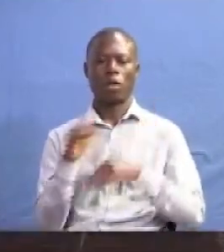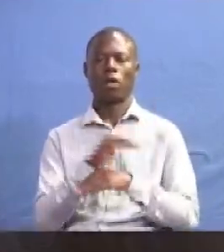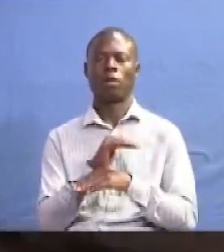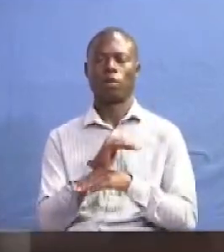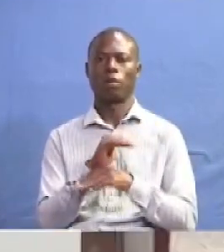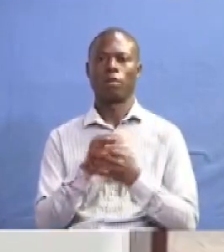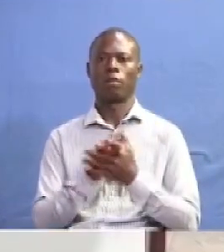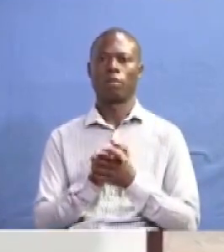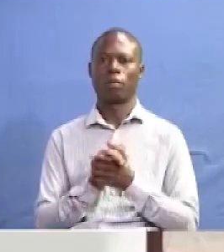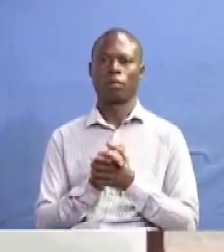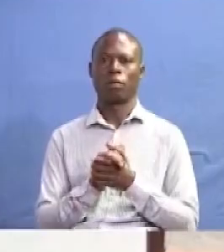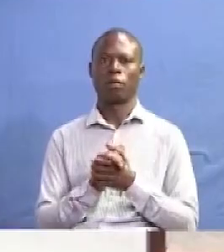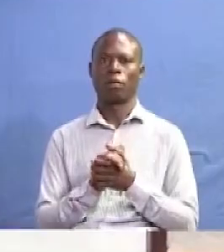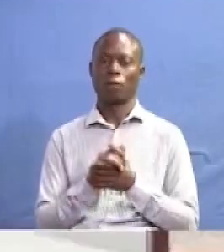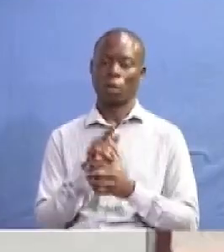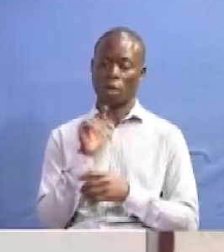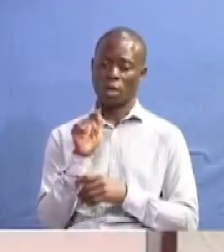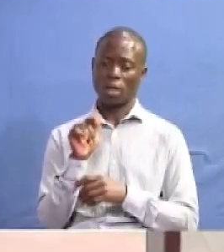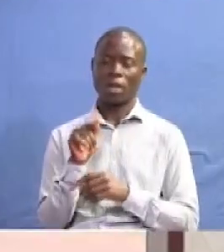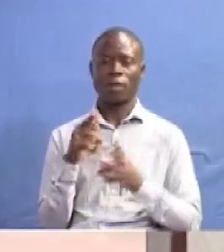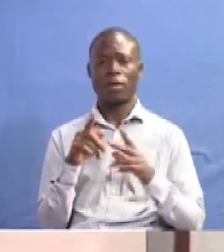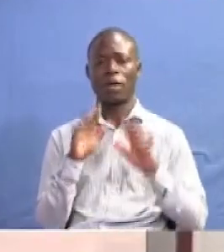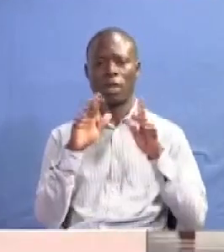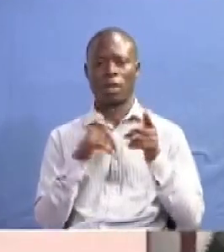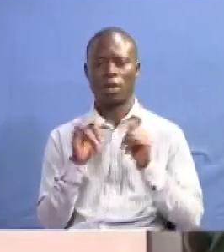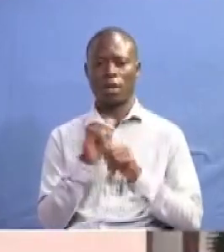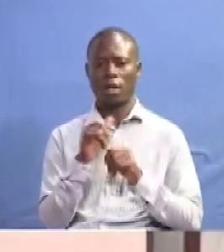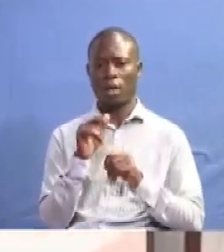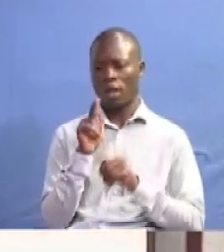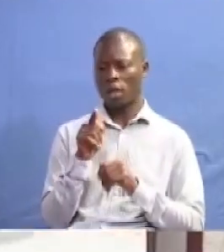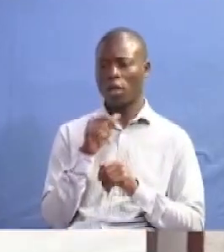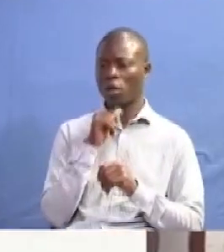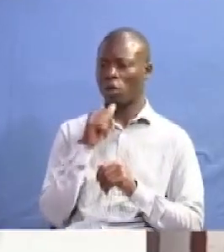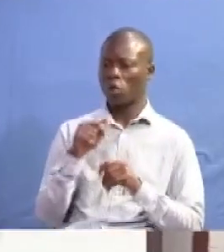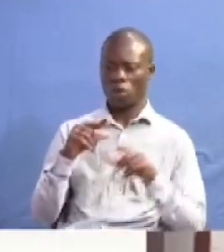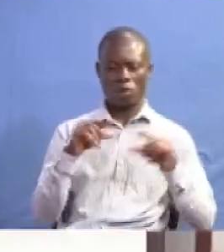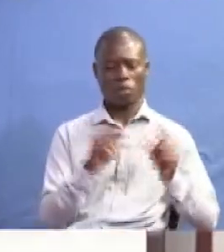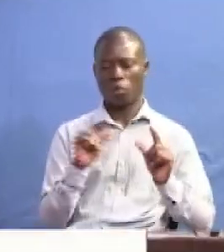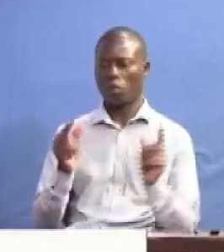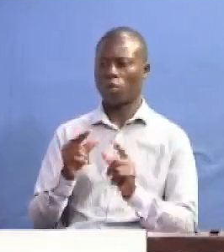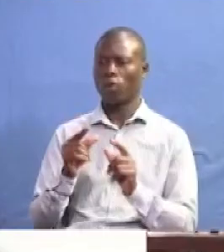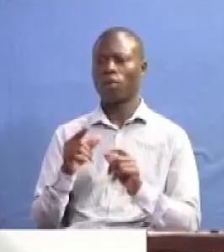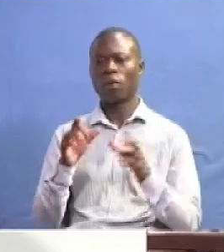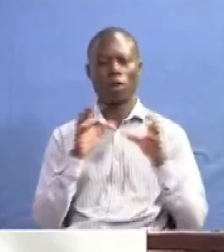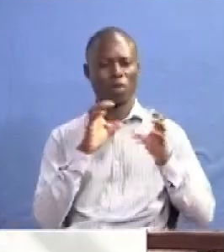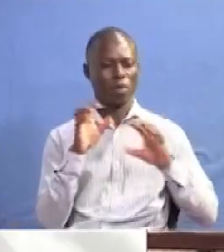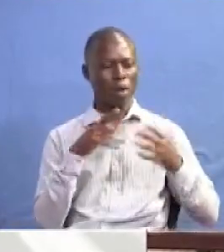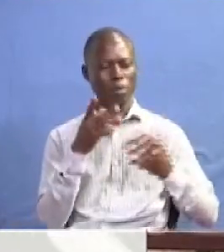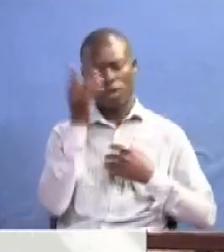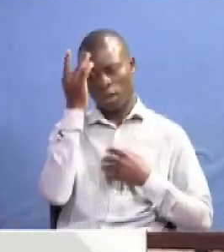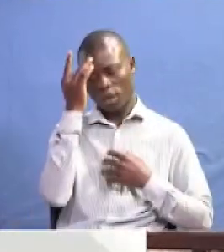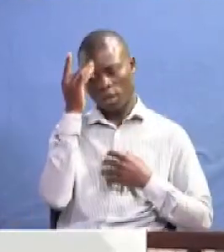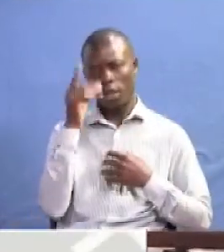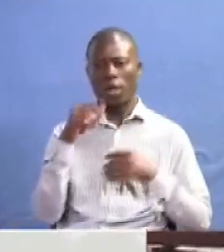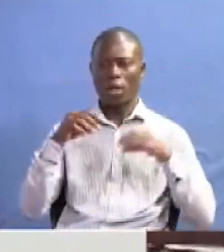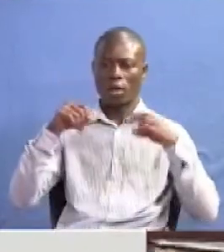endometriosis. This is credited to endometriosis not being categorized as a non-communicable disease to qualify